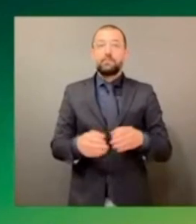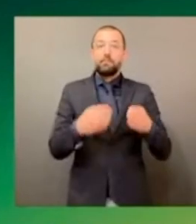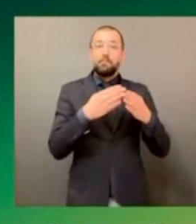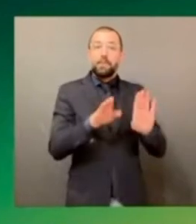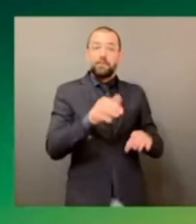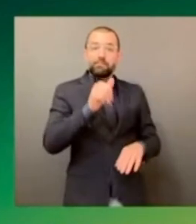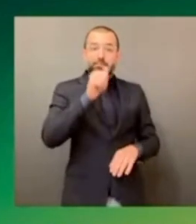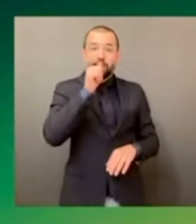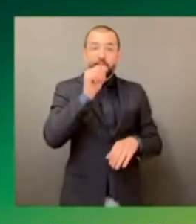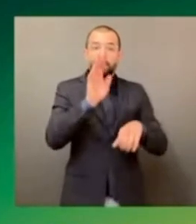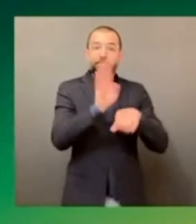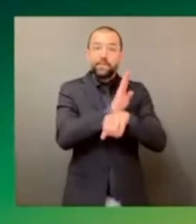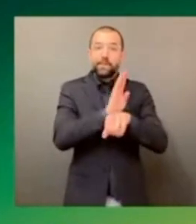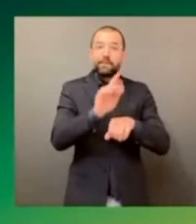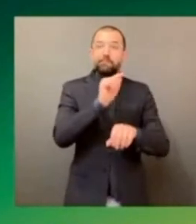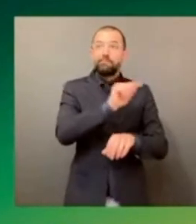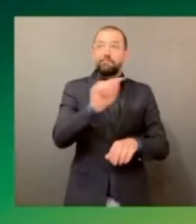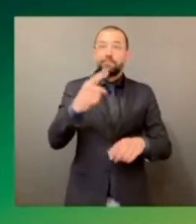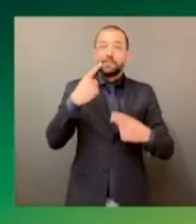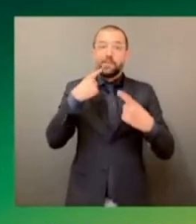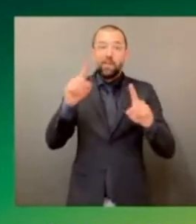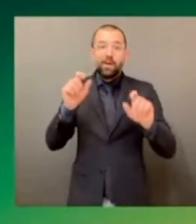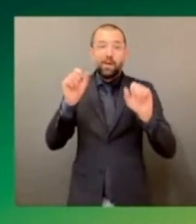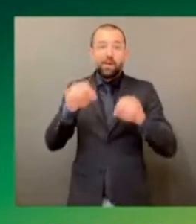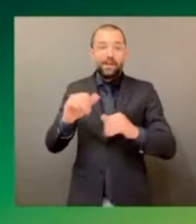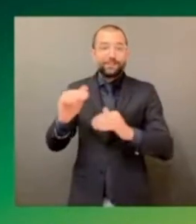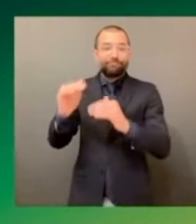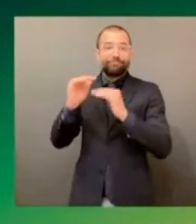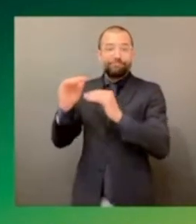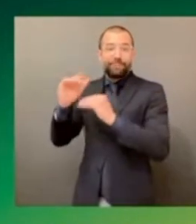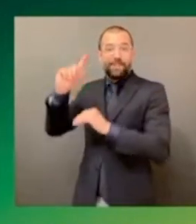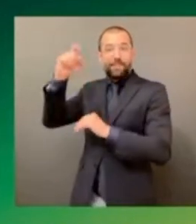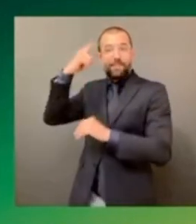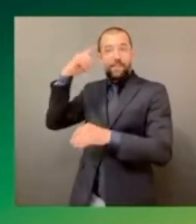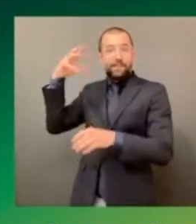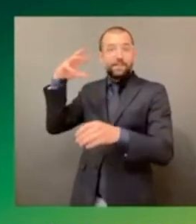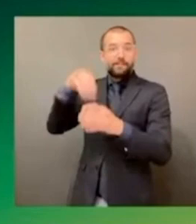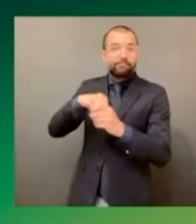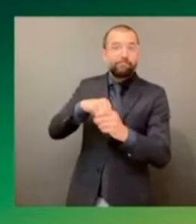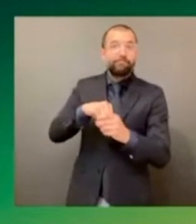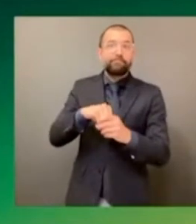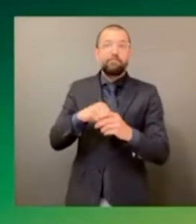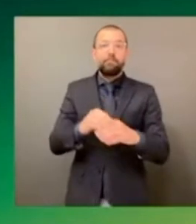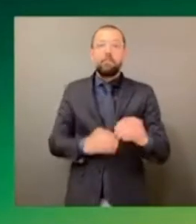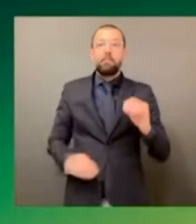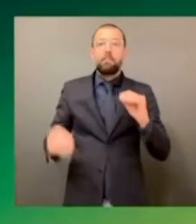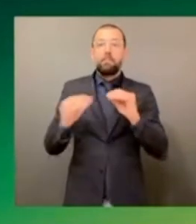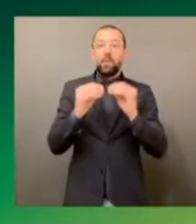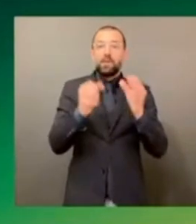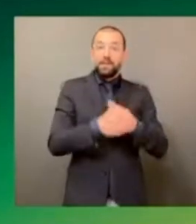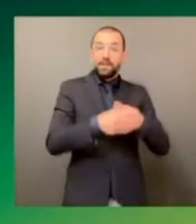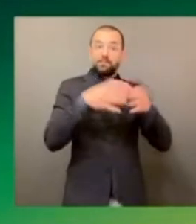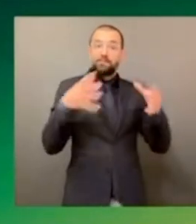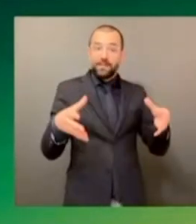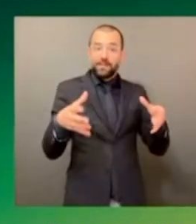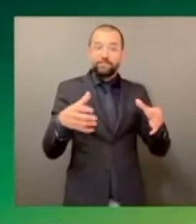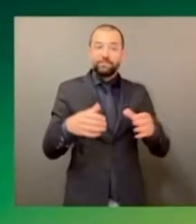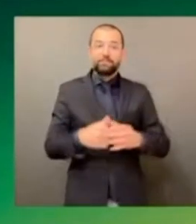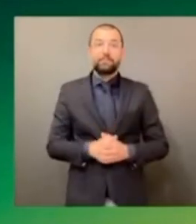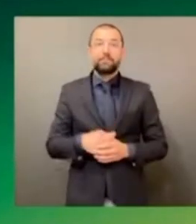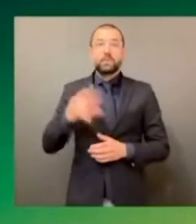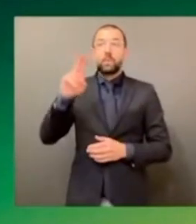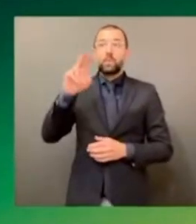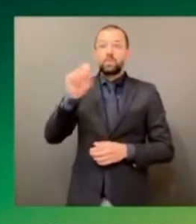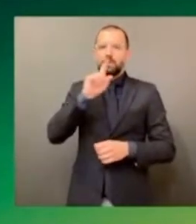can achieve on its own. And the United States is committed to build these types of partnerships to increase